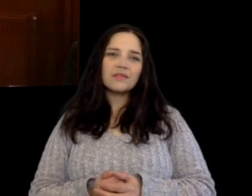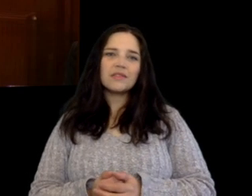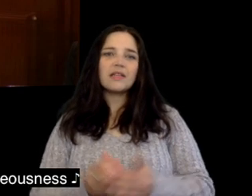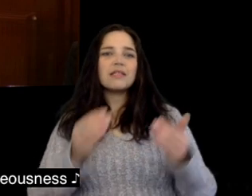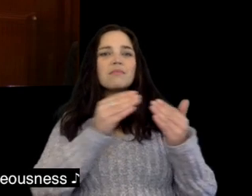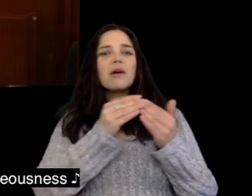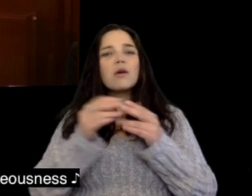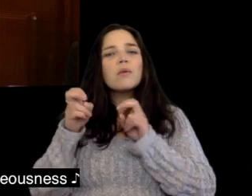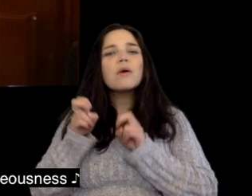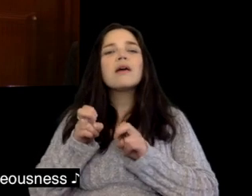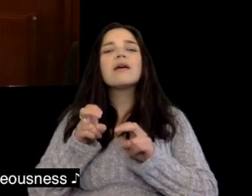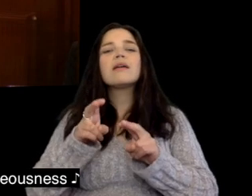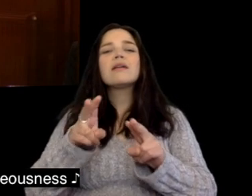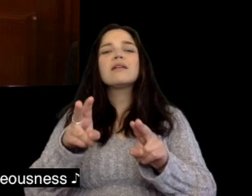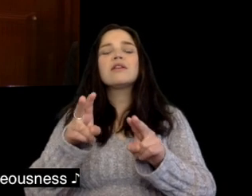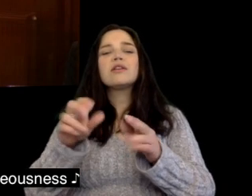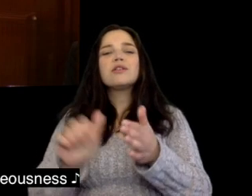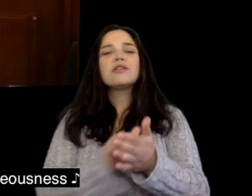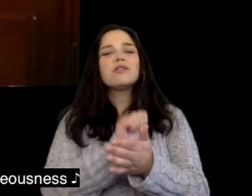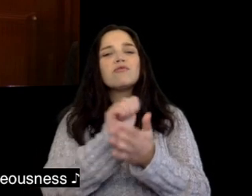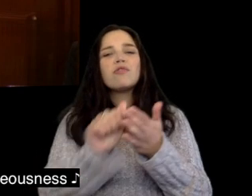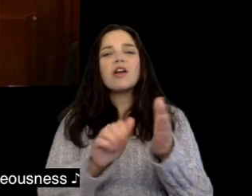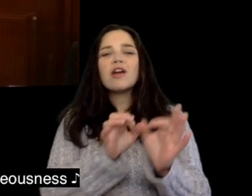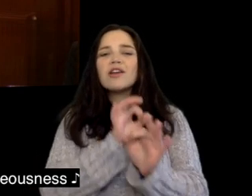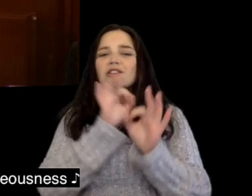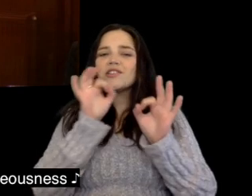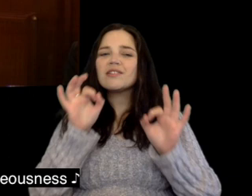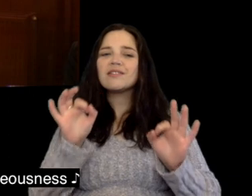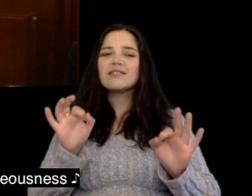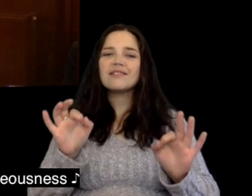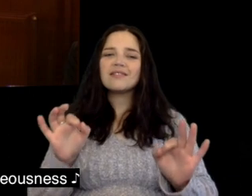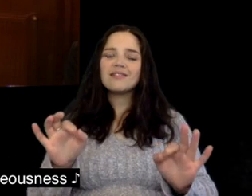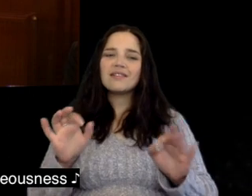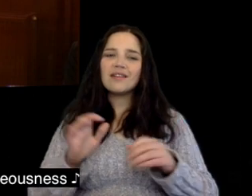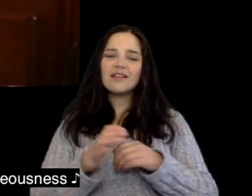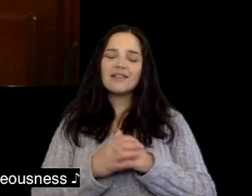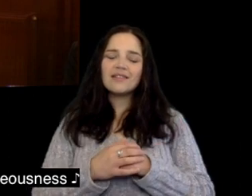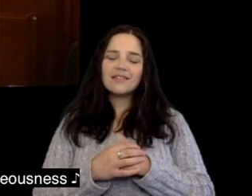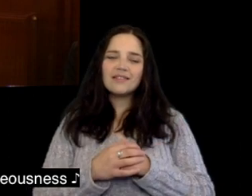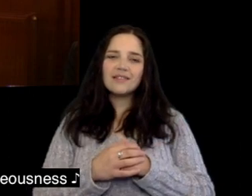home. He guides my way in